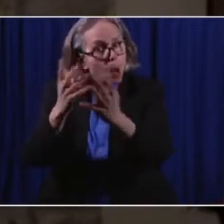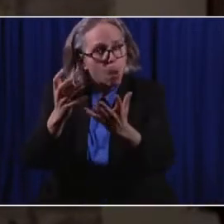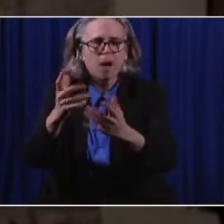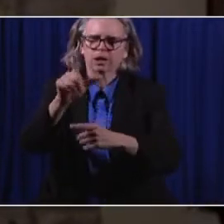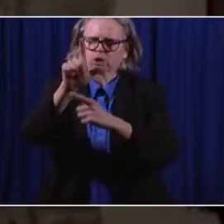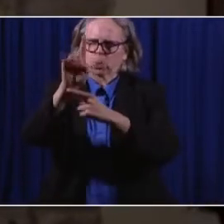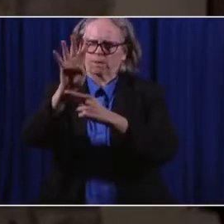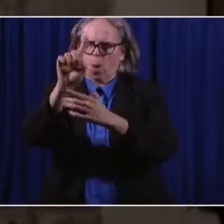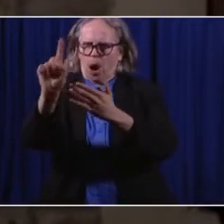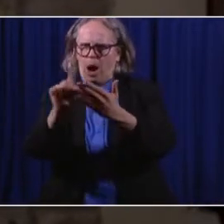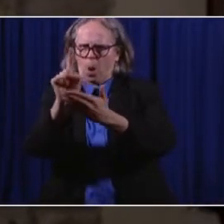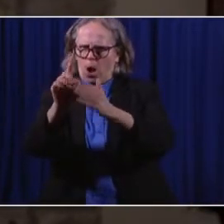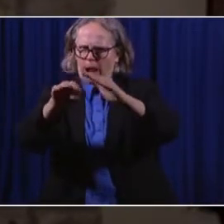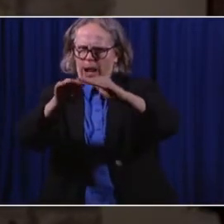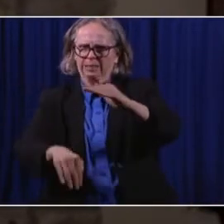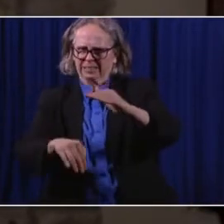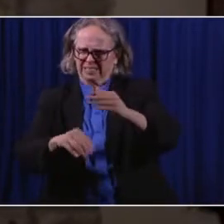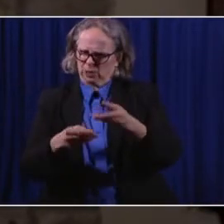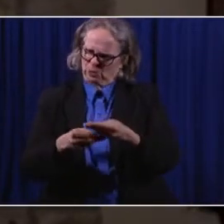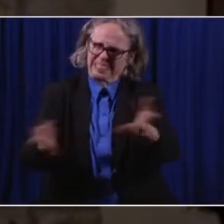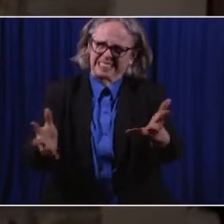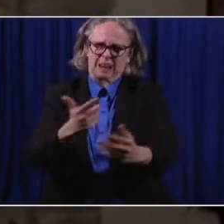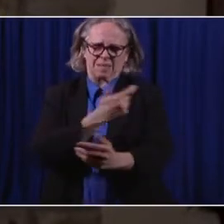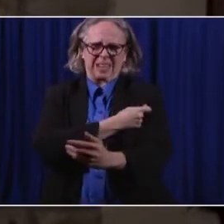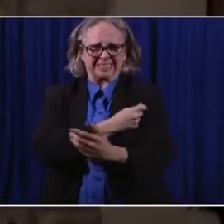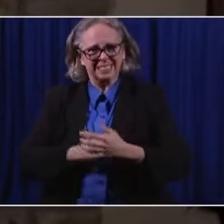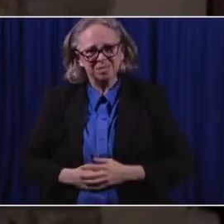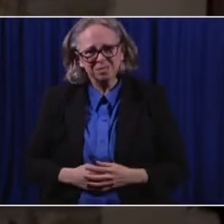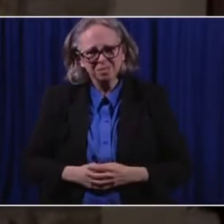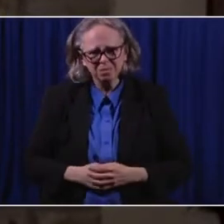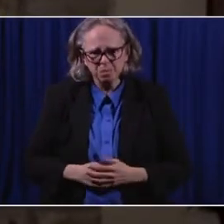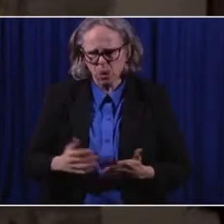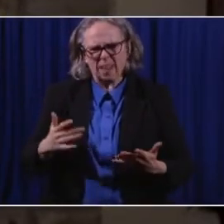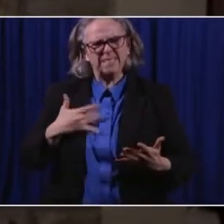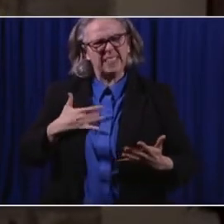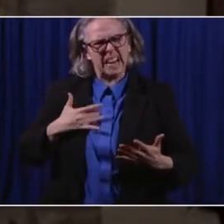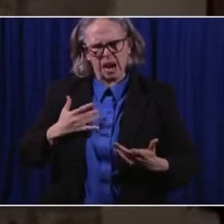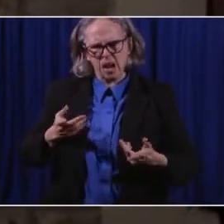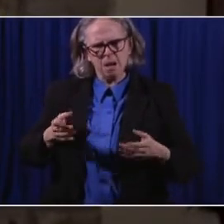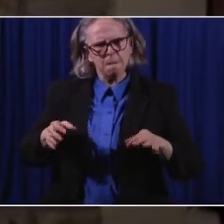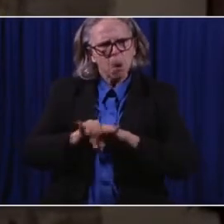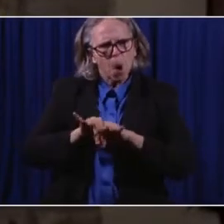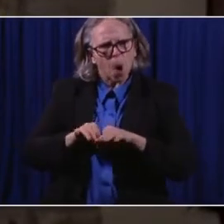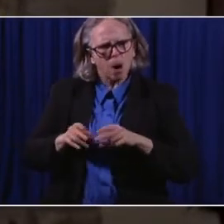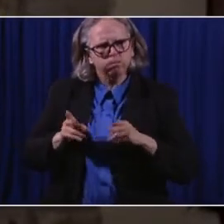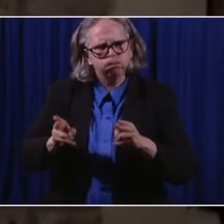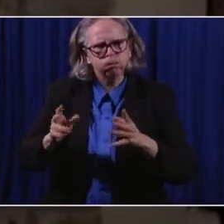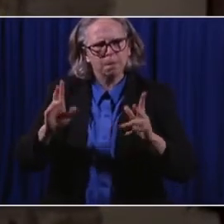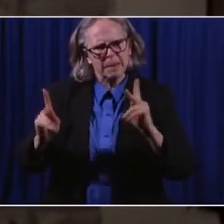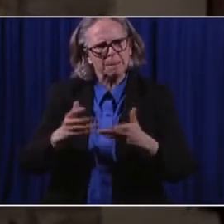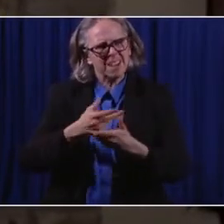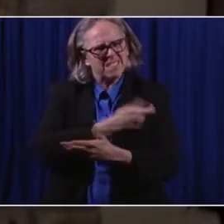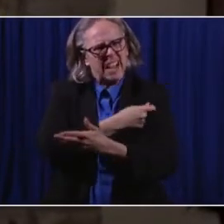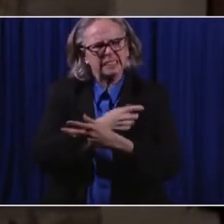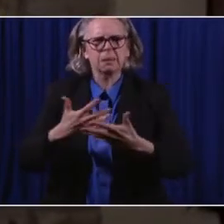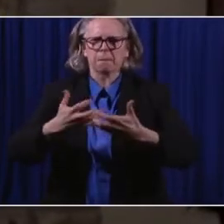that vaccine is gone, it's used in people's arms within that period of time.